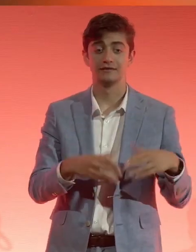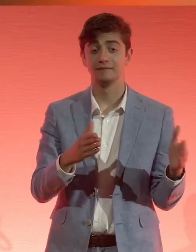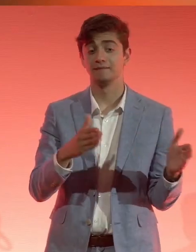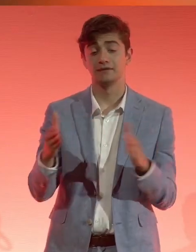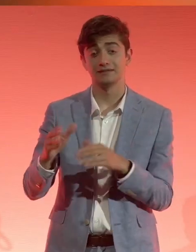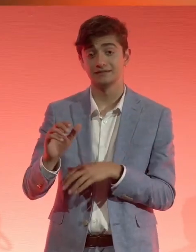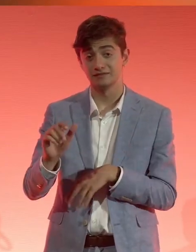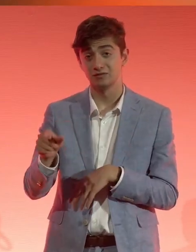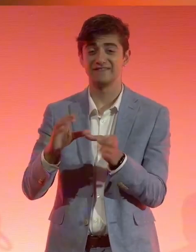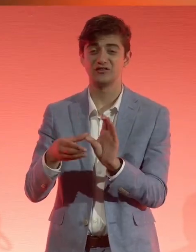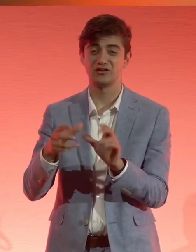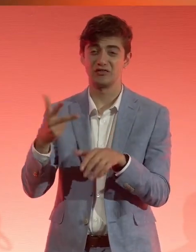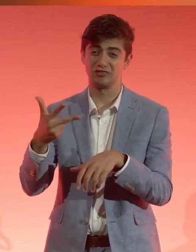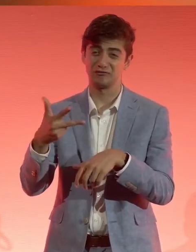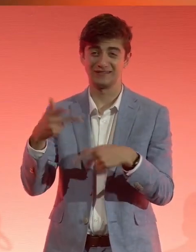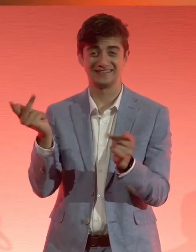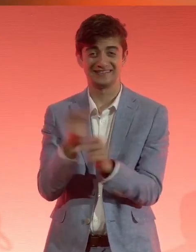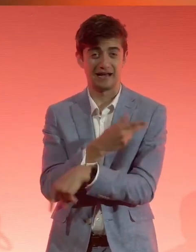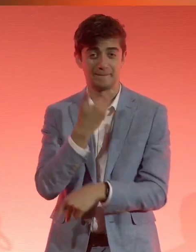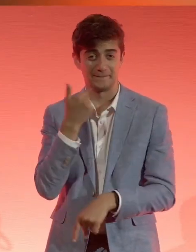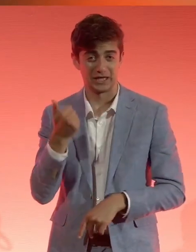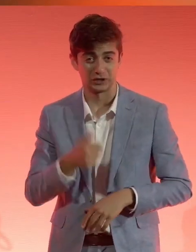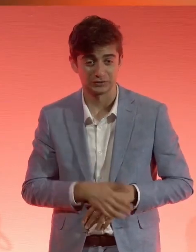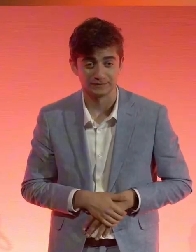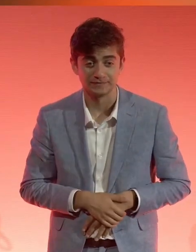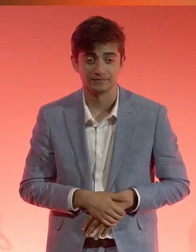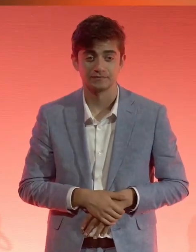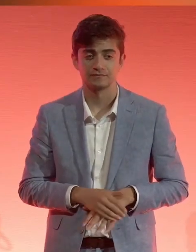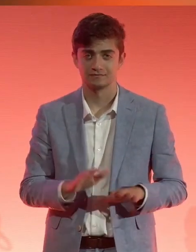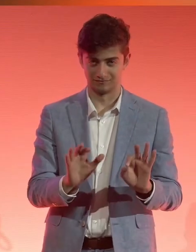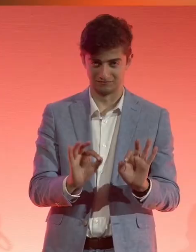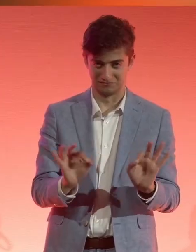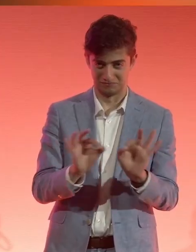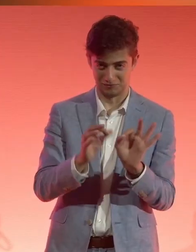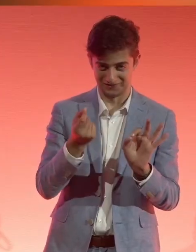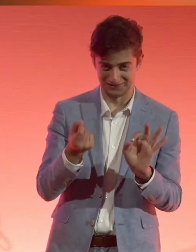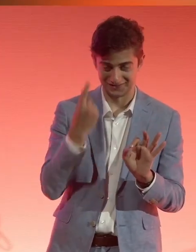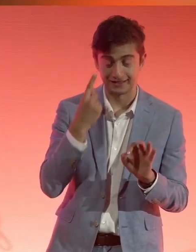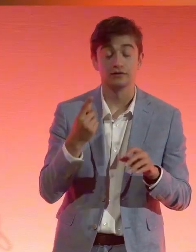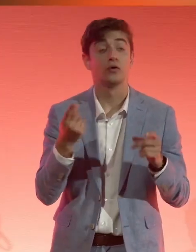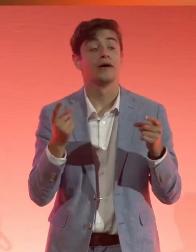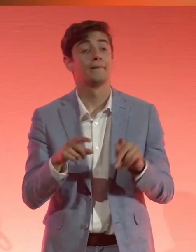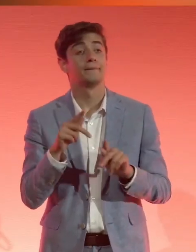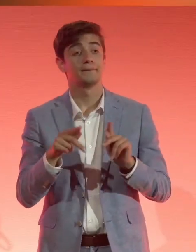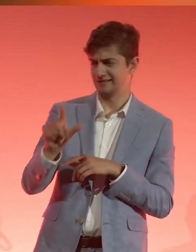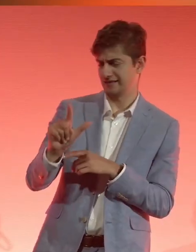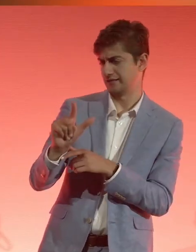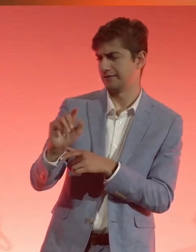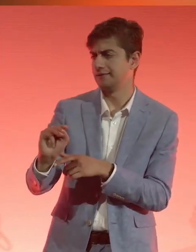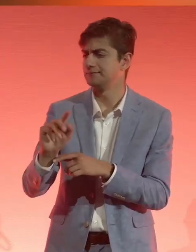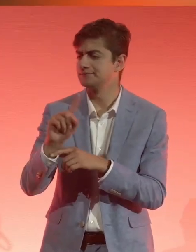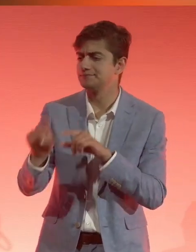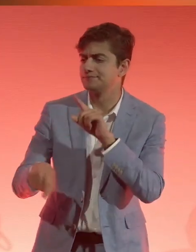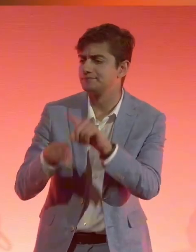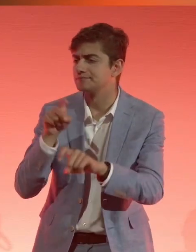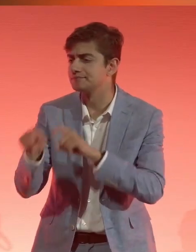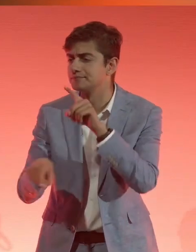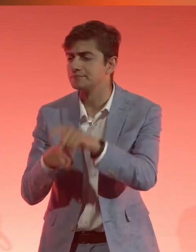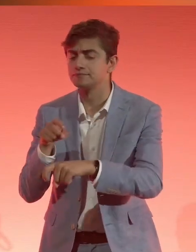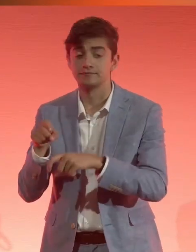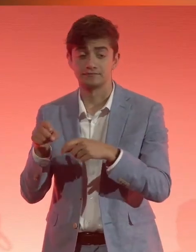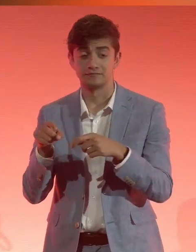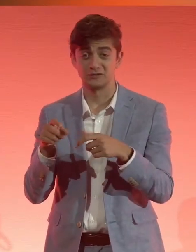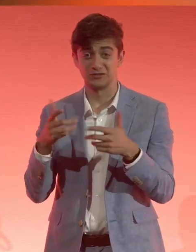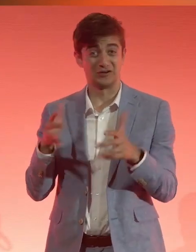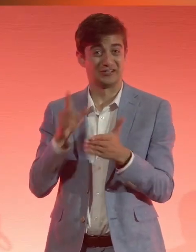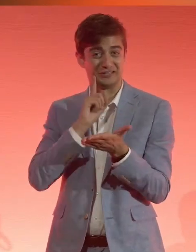3 times better. Okay, this is really important for all of us to understand. When people ask LLM questions, they are deep in research, and